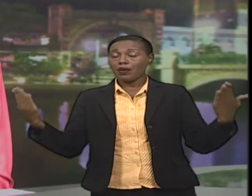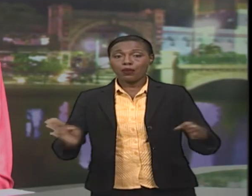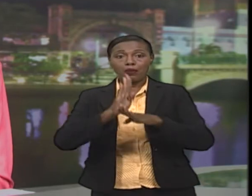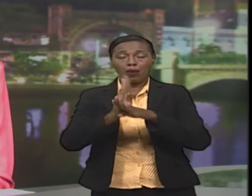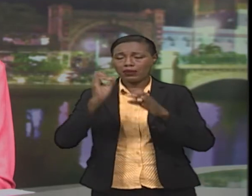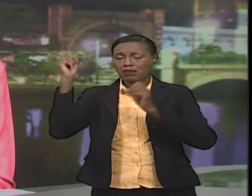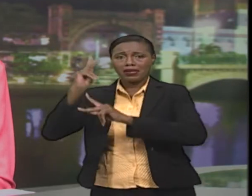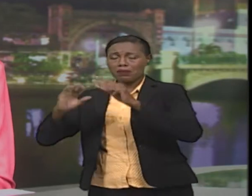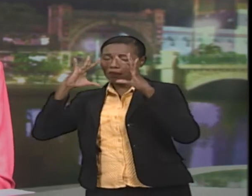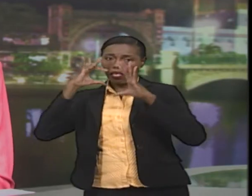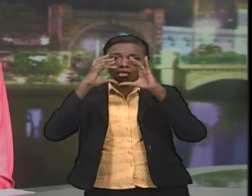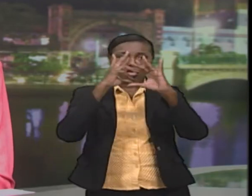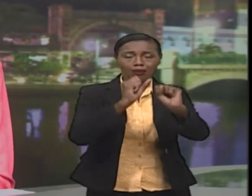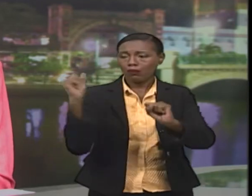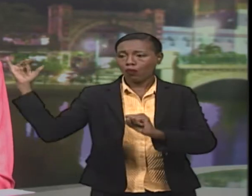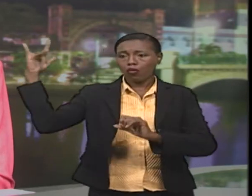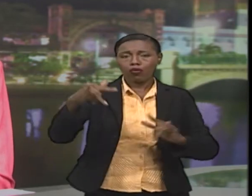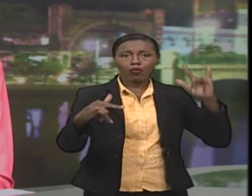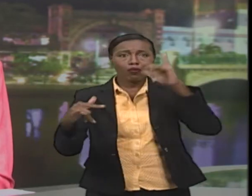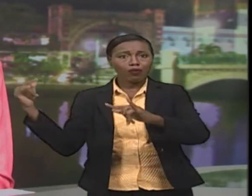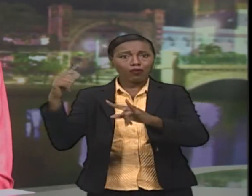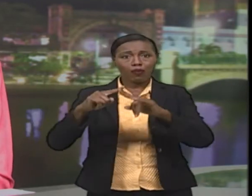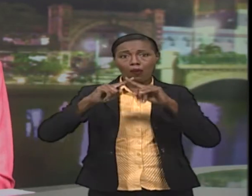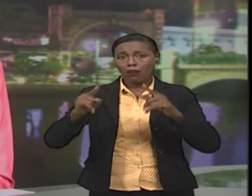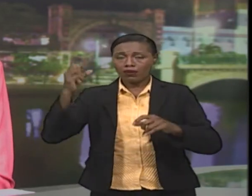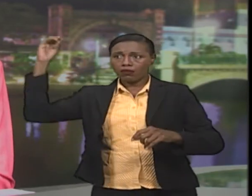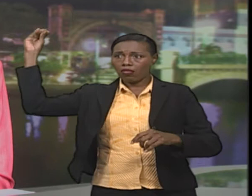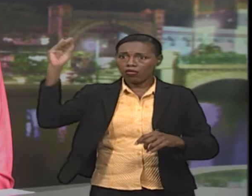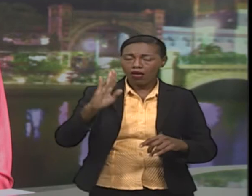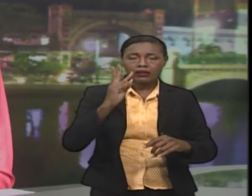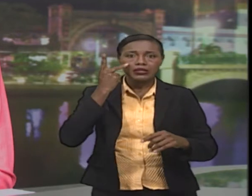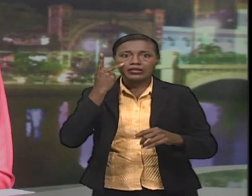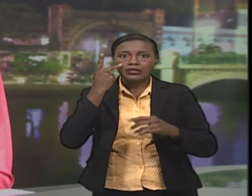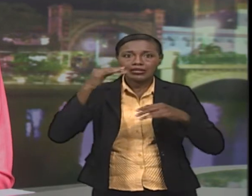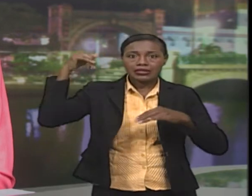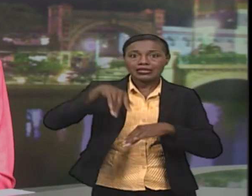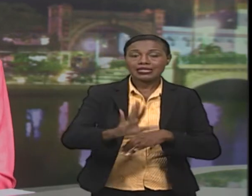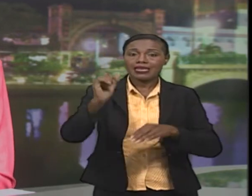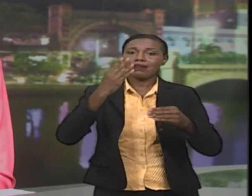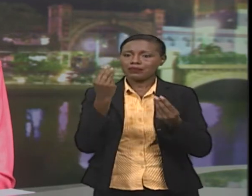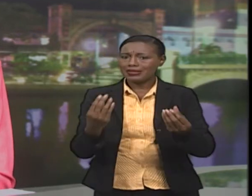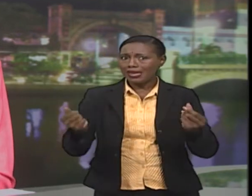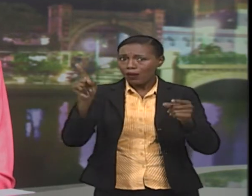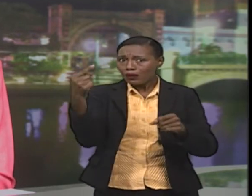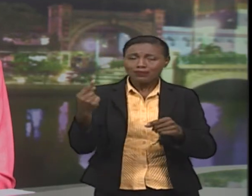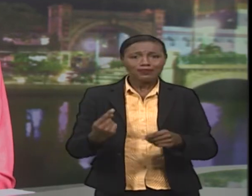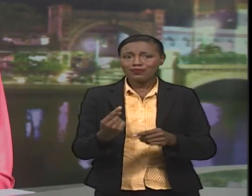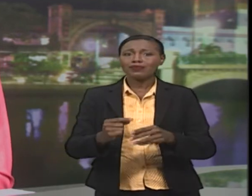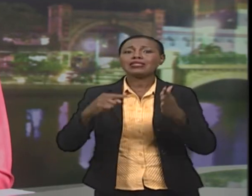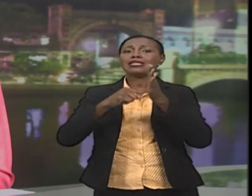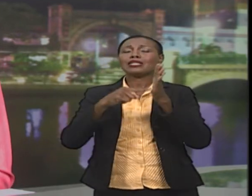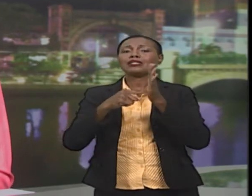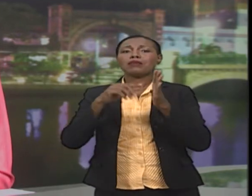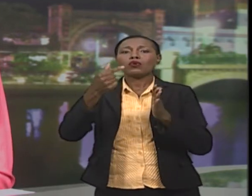Barbados continues to attract visitors for reasons other than the sun, sea and sand, and festivals like Gospel Fest are among